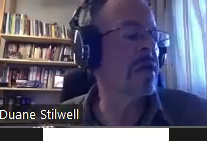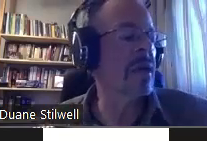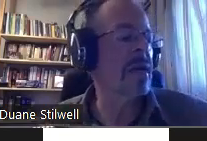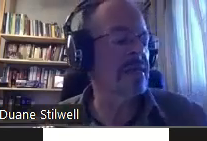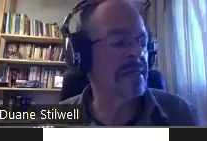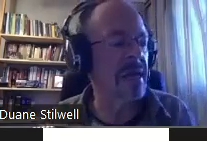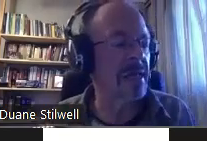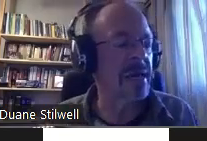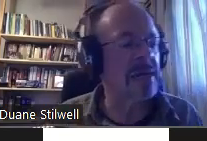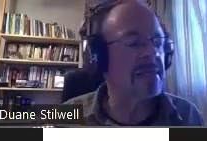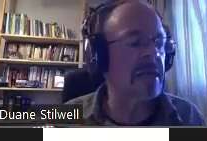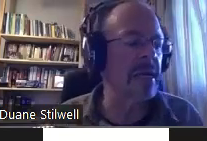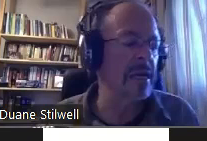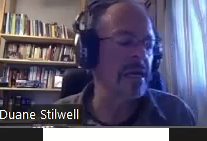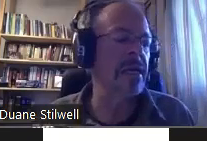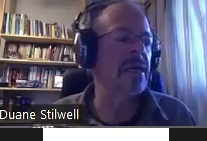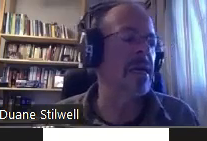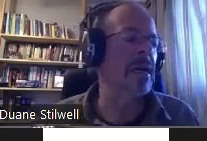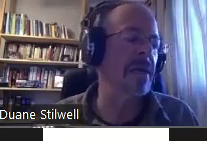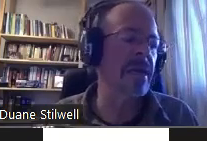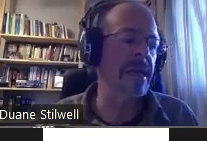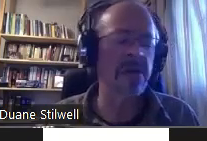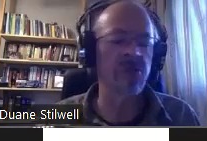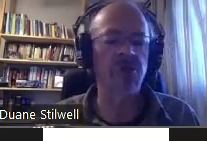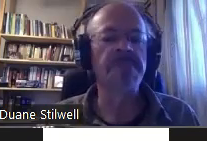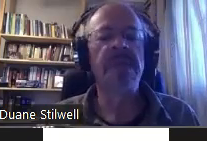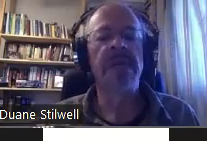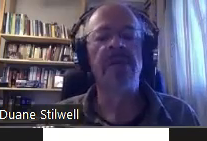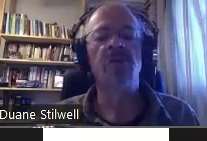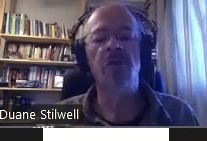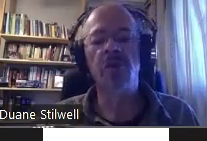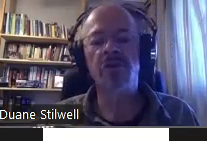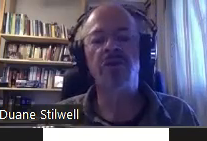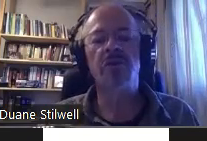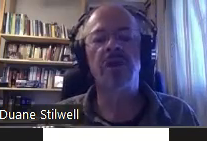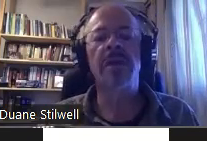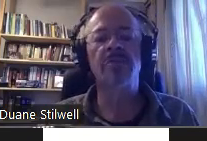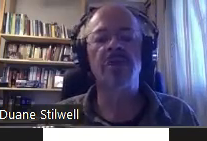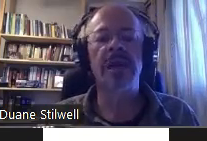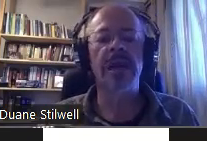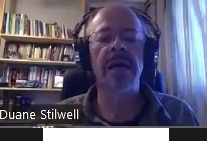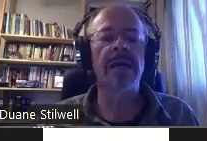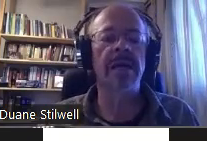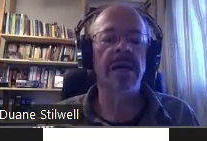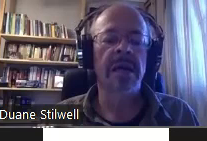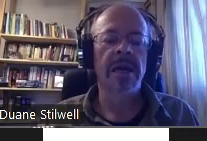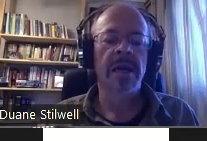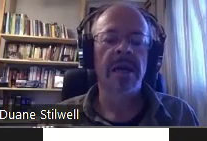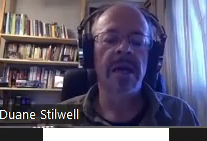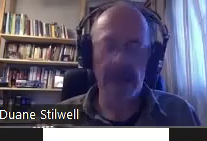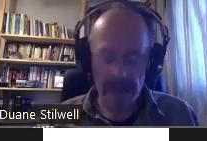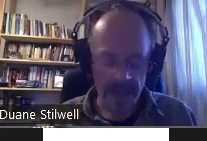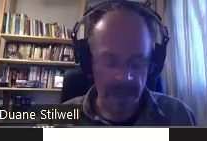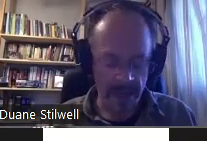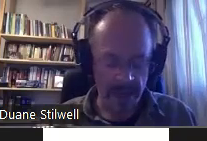level, as Dan showed earlier in the slide deck. So we do have those breakdowns as well. So the hope is, as